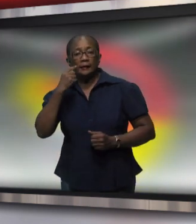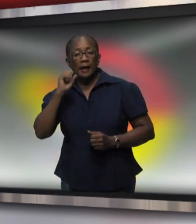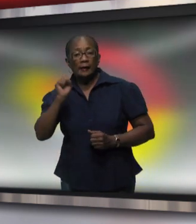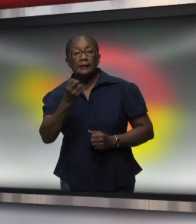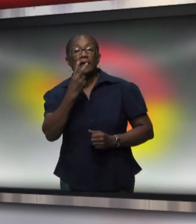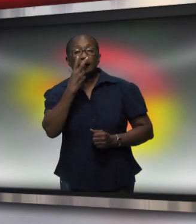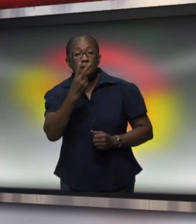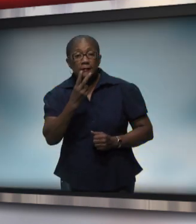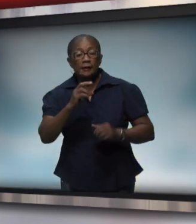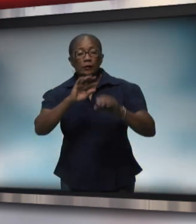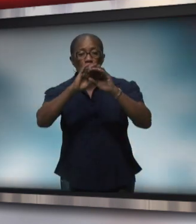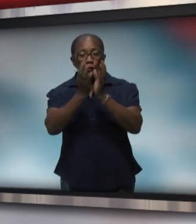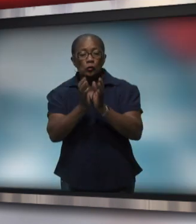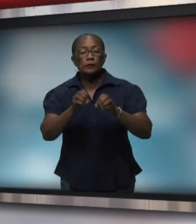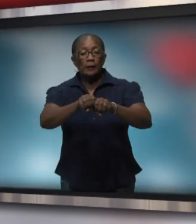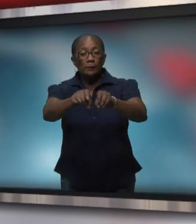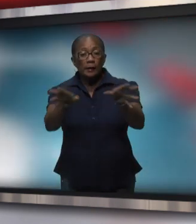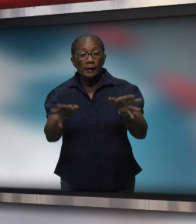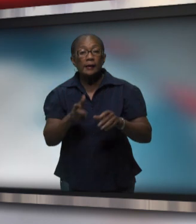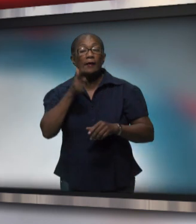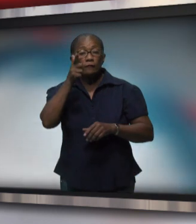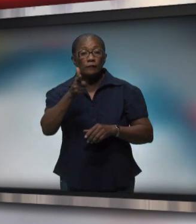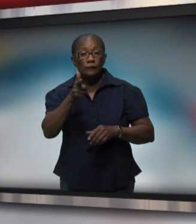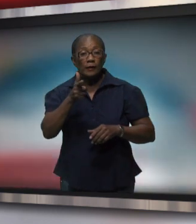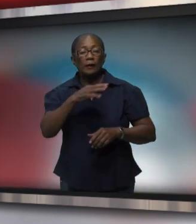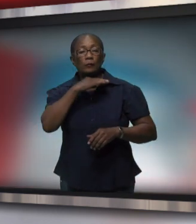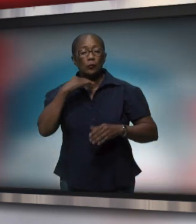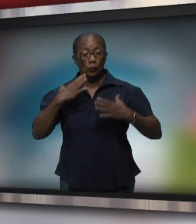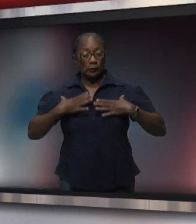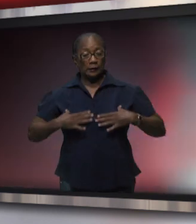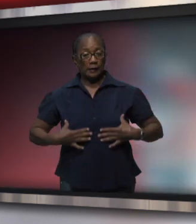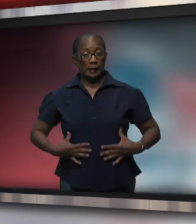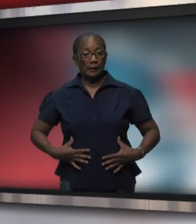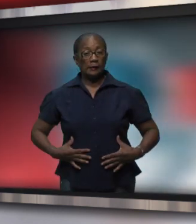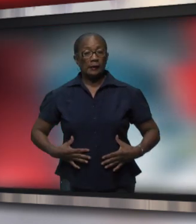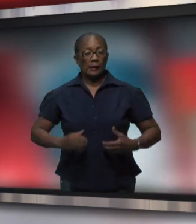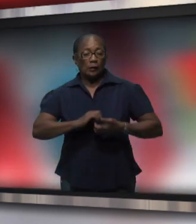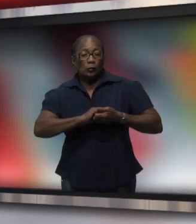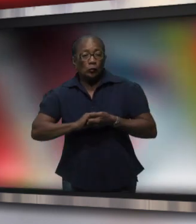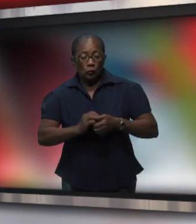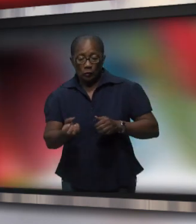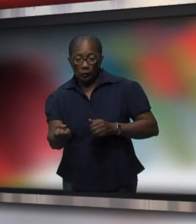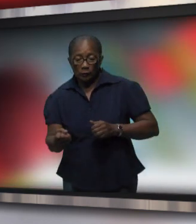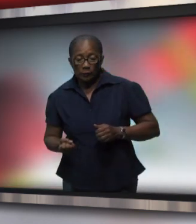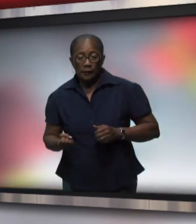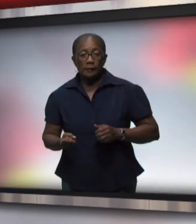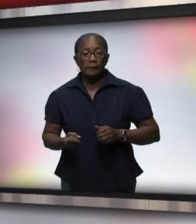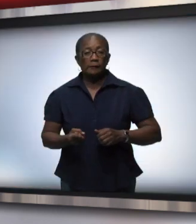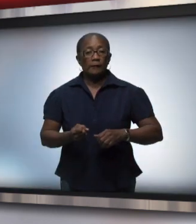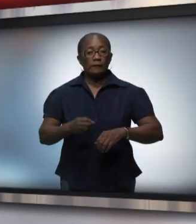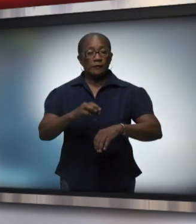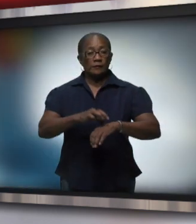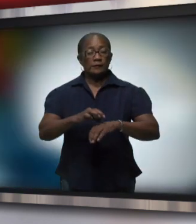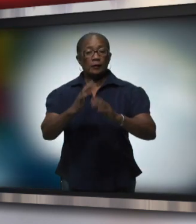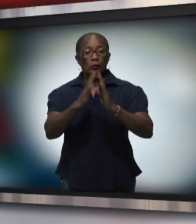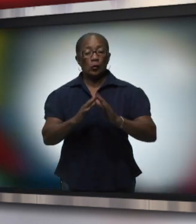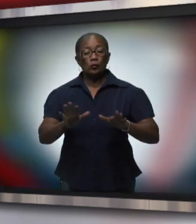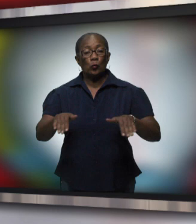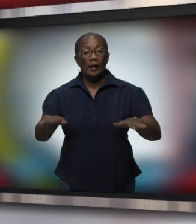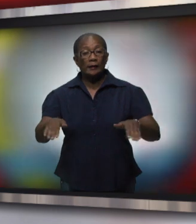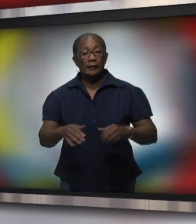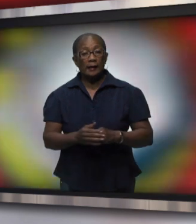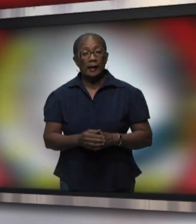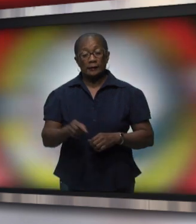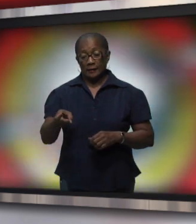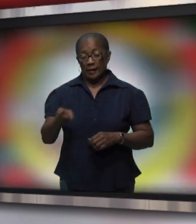For several days, images have been circulating on social media of corpses in refrigerated containers on the site